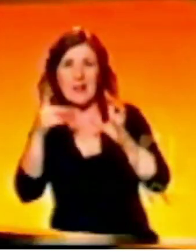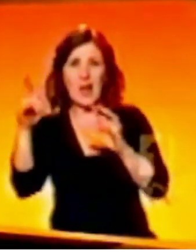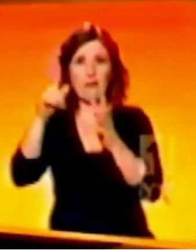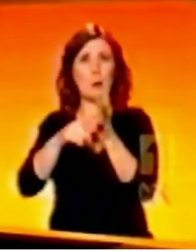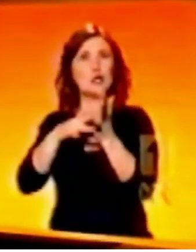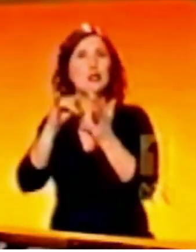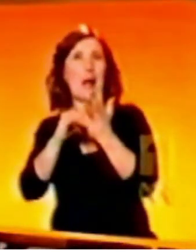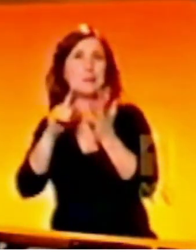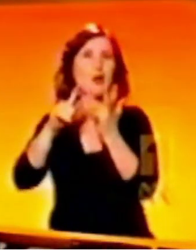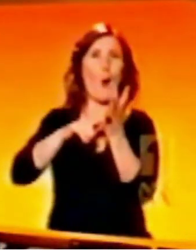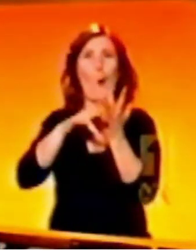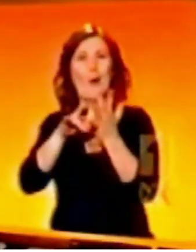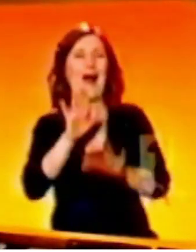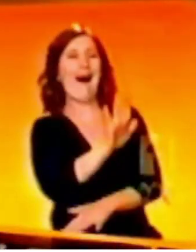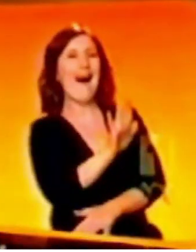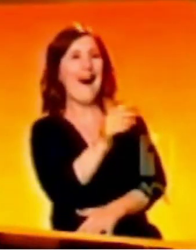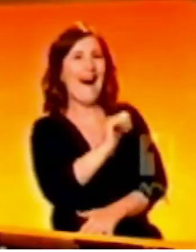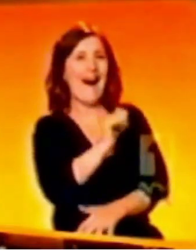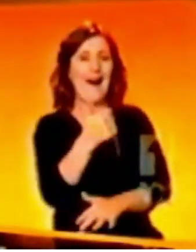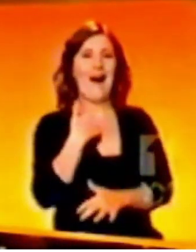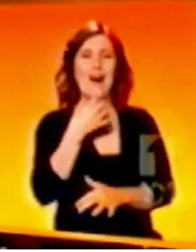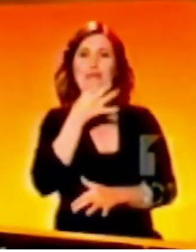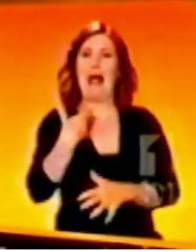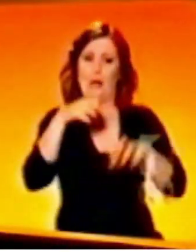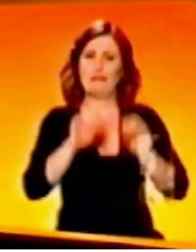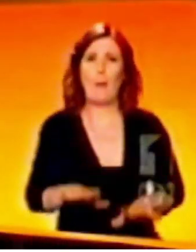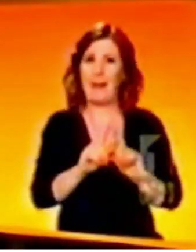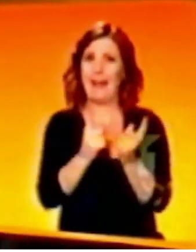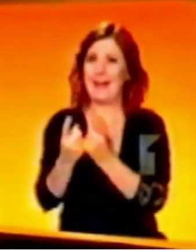host James O'Rodin. All right, that's enough. I don't drop them very often.